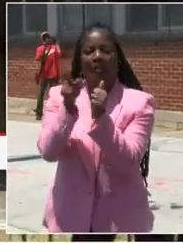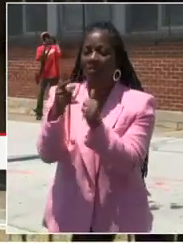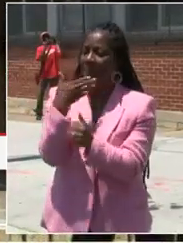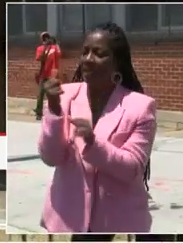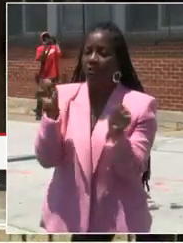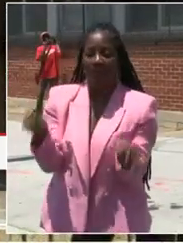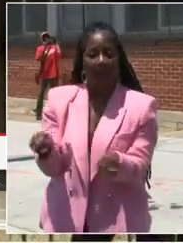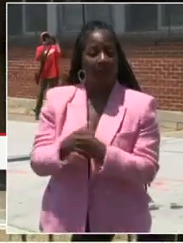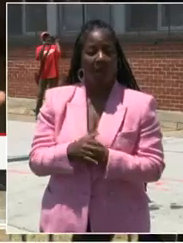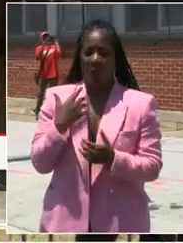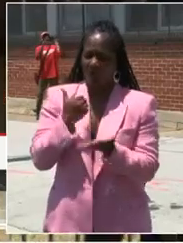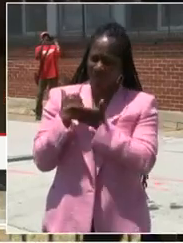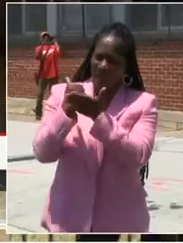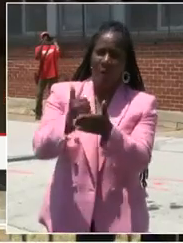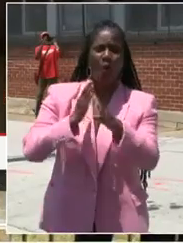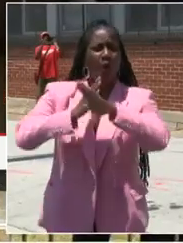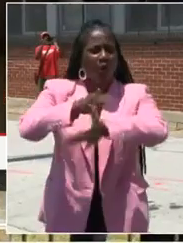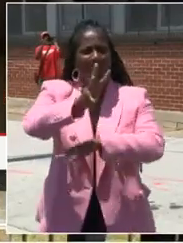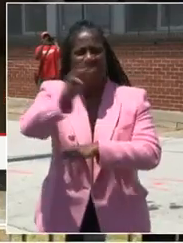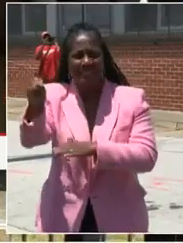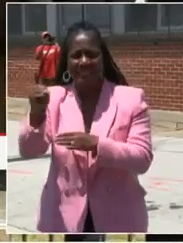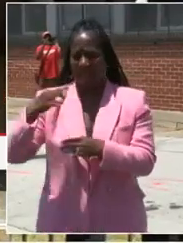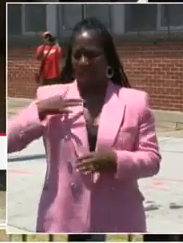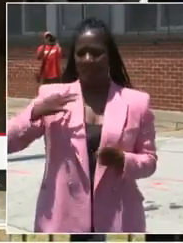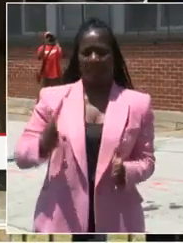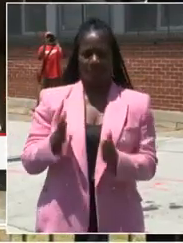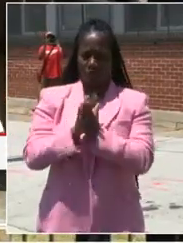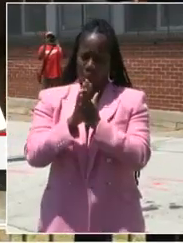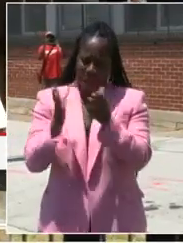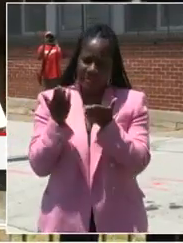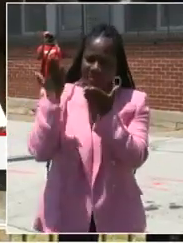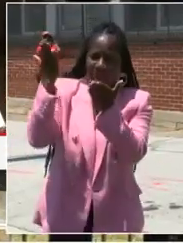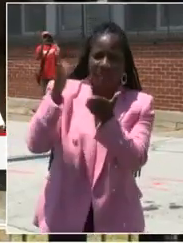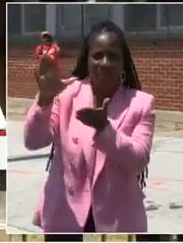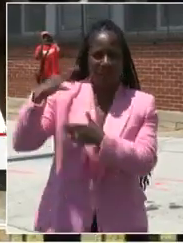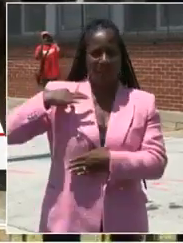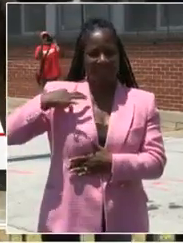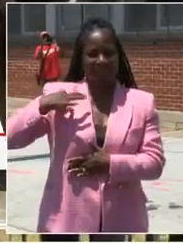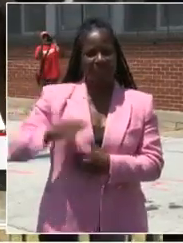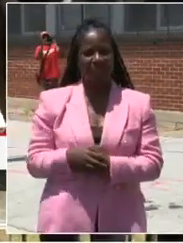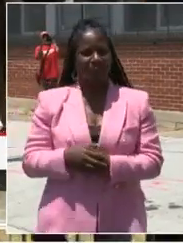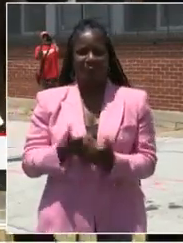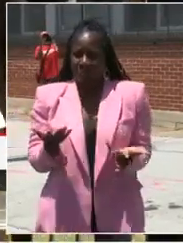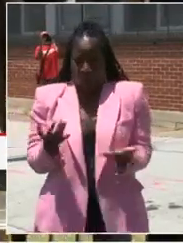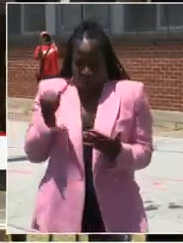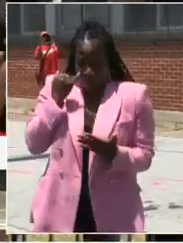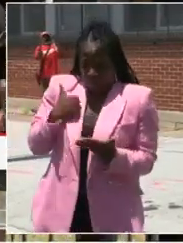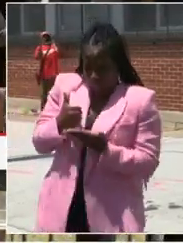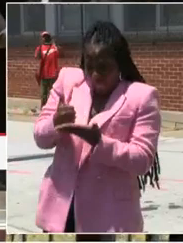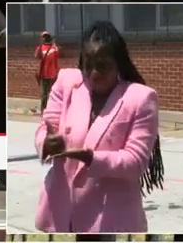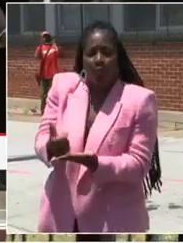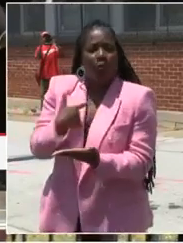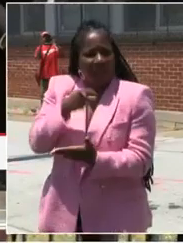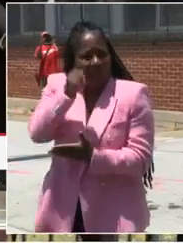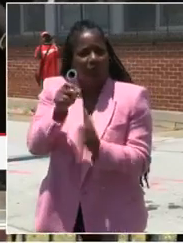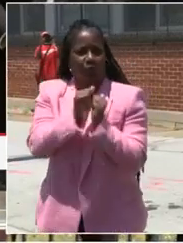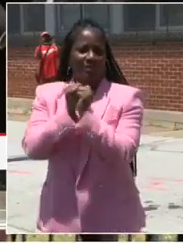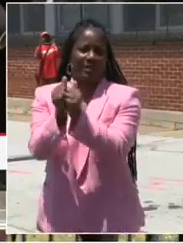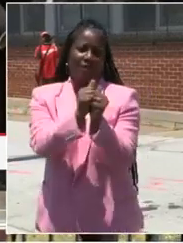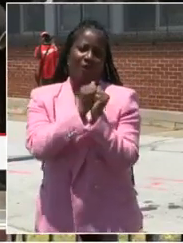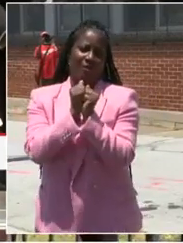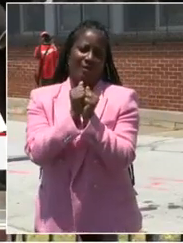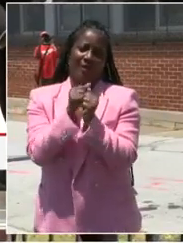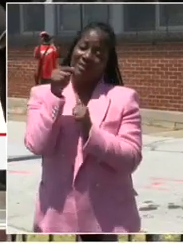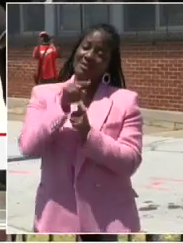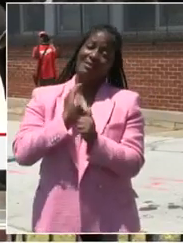can. We've helped over 60 applicants just to put their applications in. So anything that we can do, we're going to do this, but we got to do this together. Because this